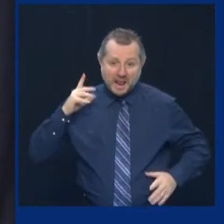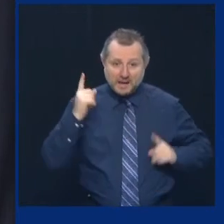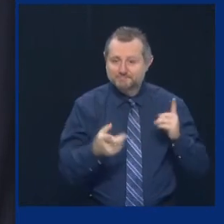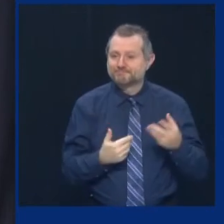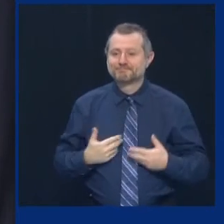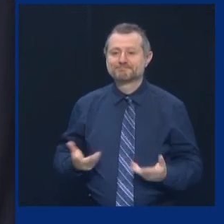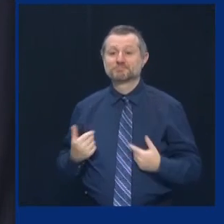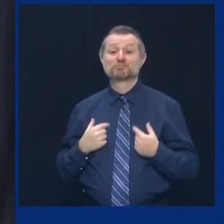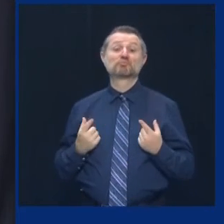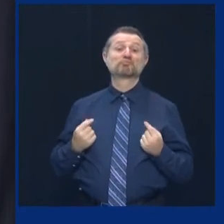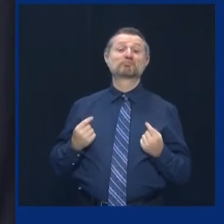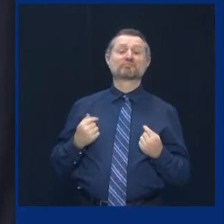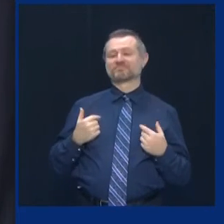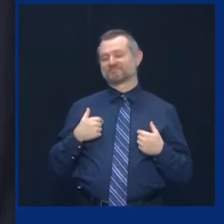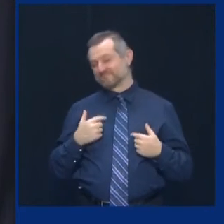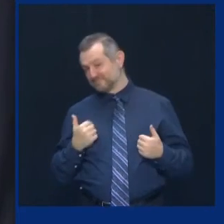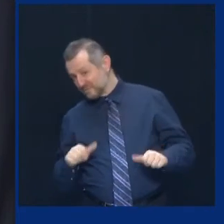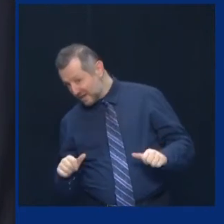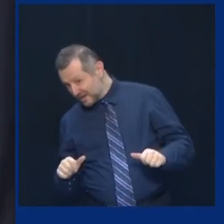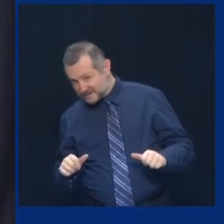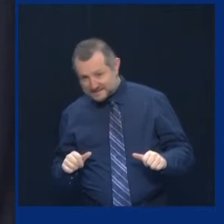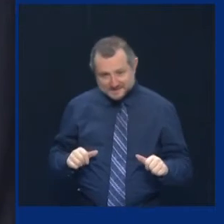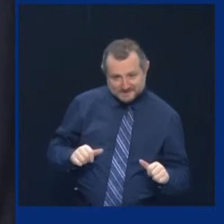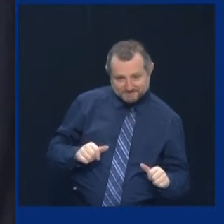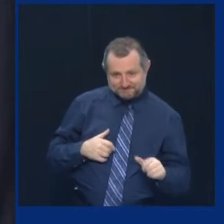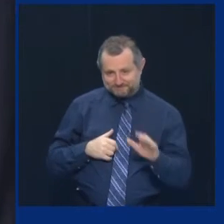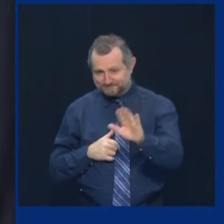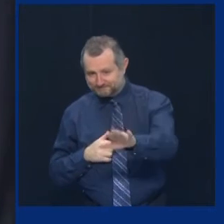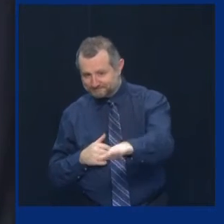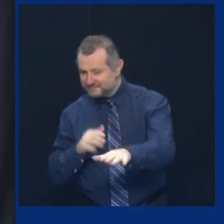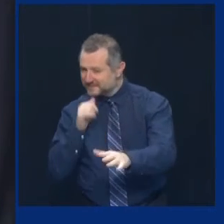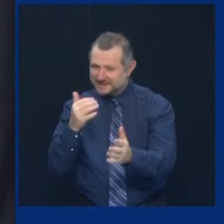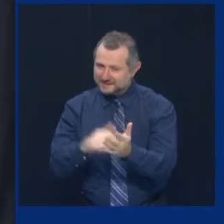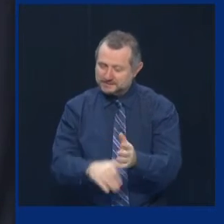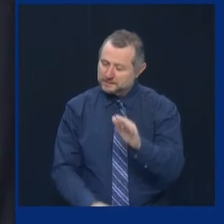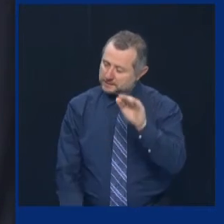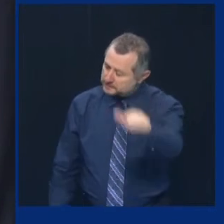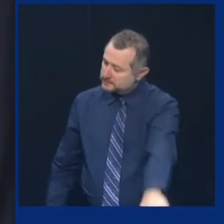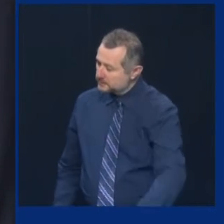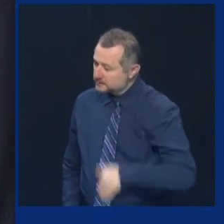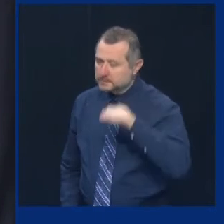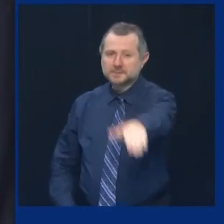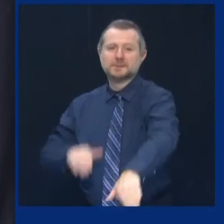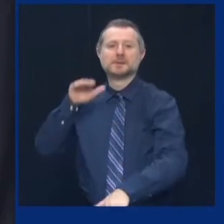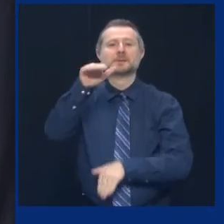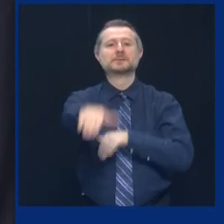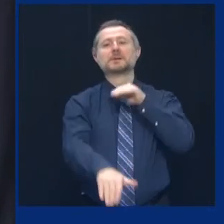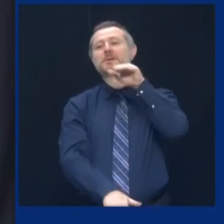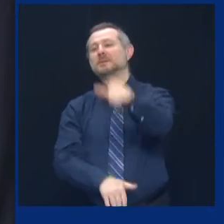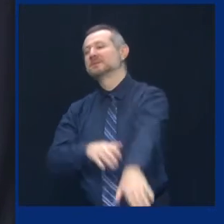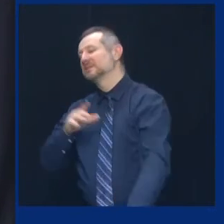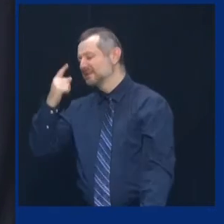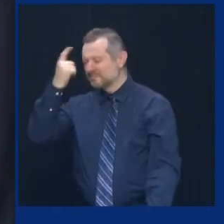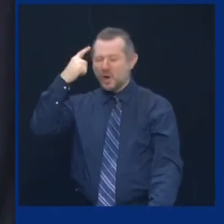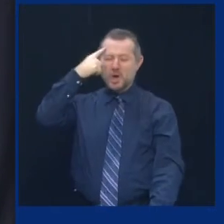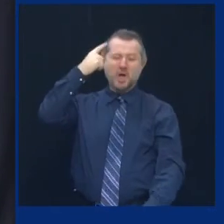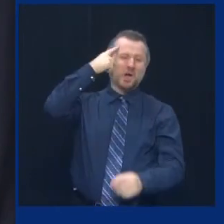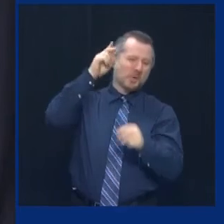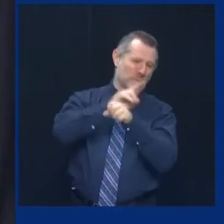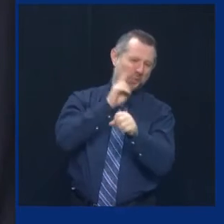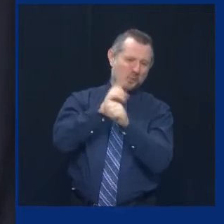is say to people over and over and over and over again, be smart. Remember that this is